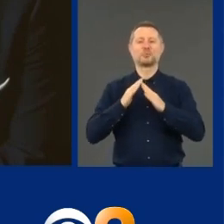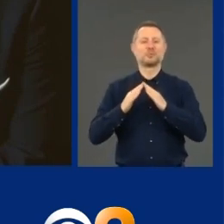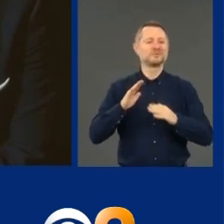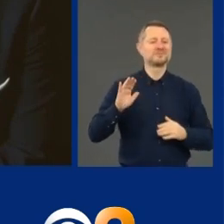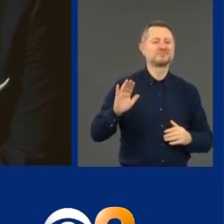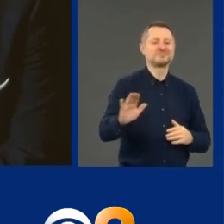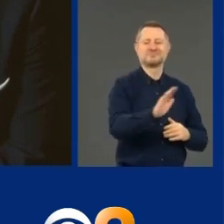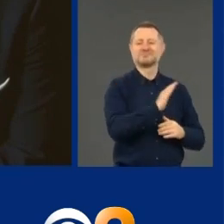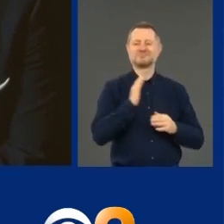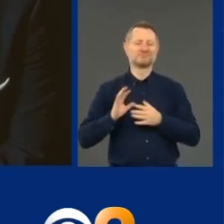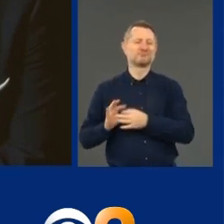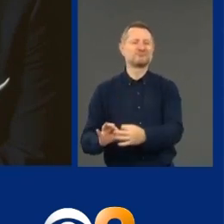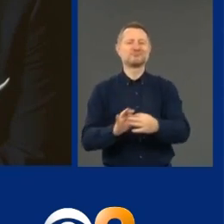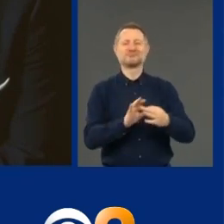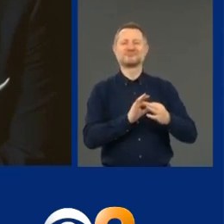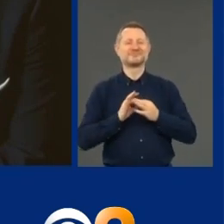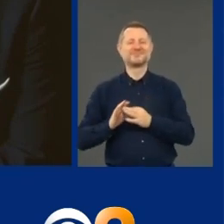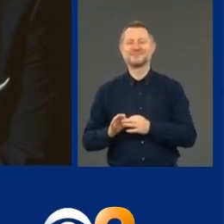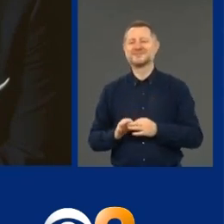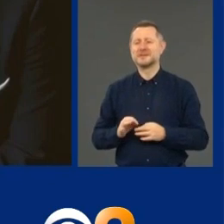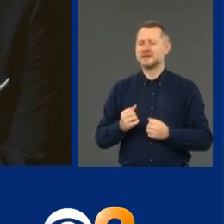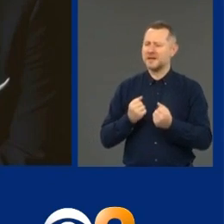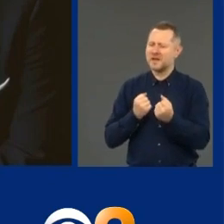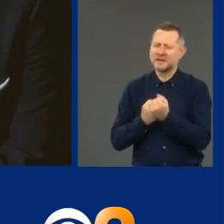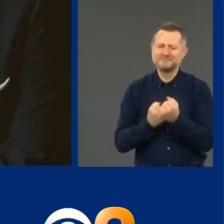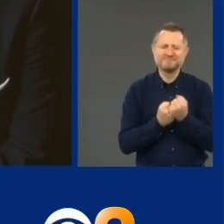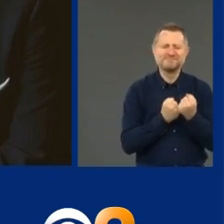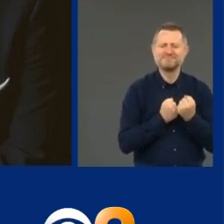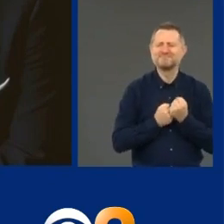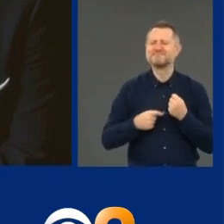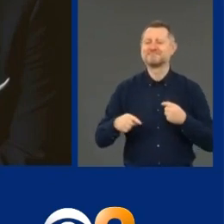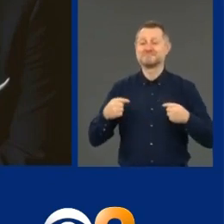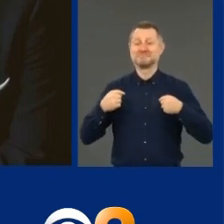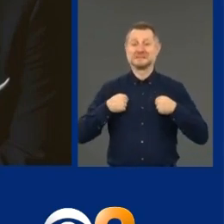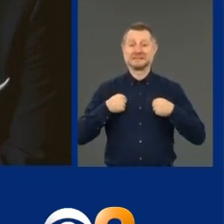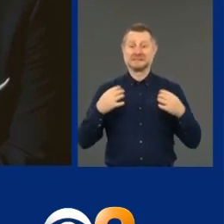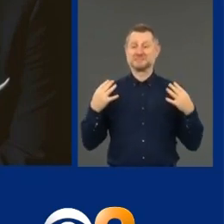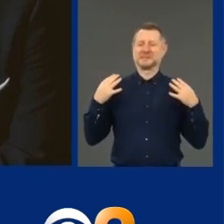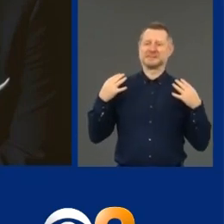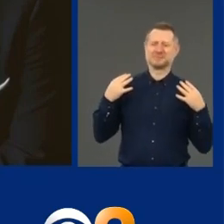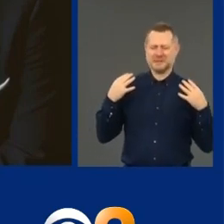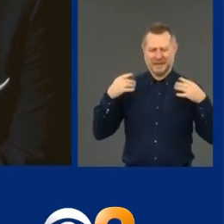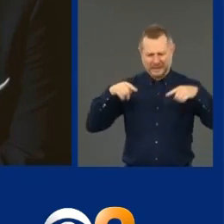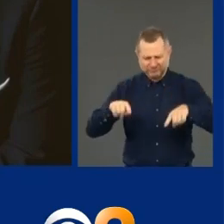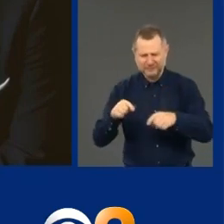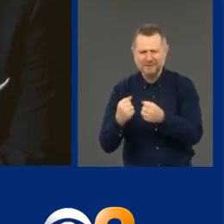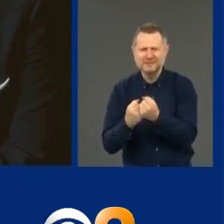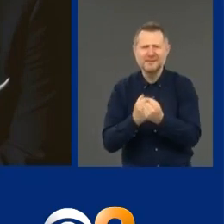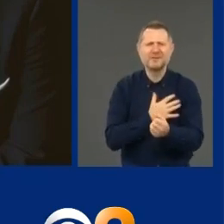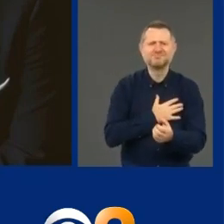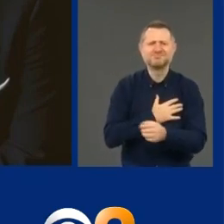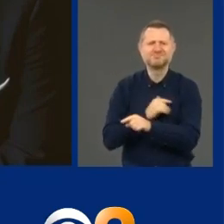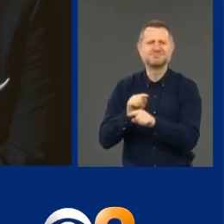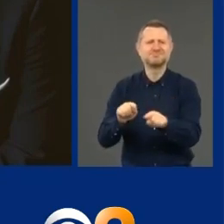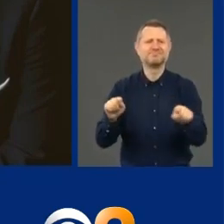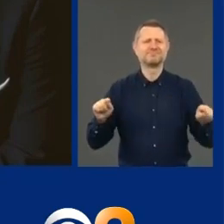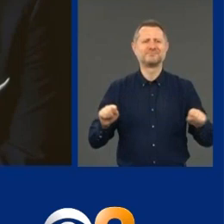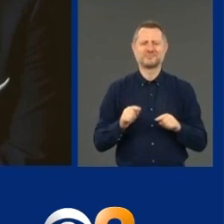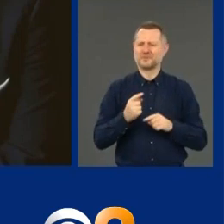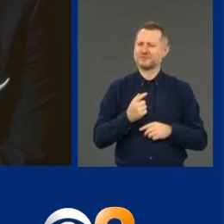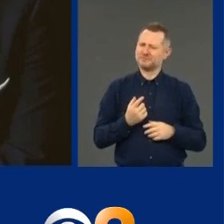and strength was in giving and selflessness, and strength was finding